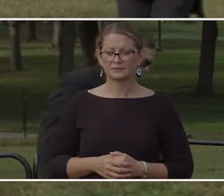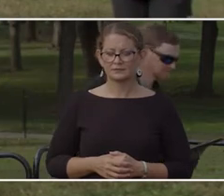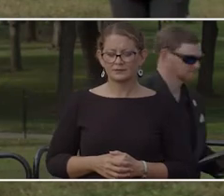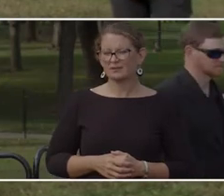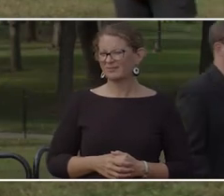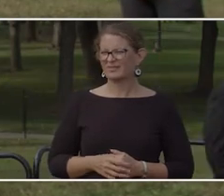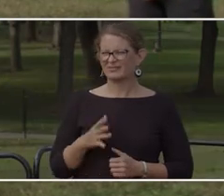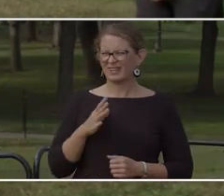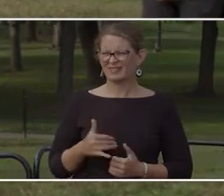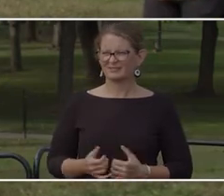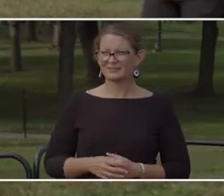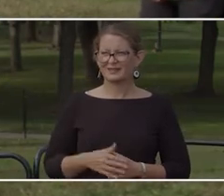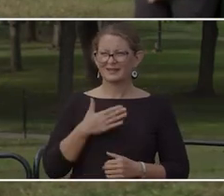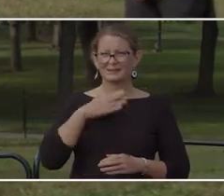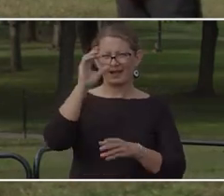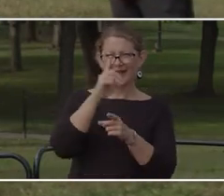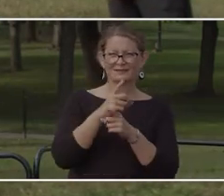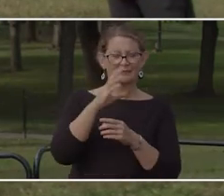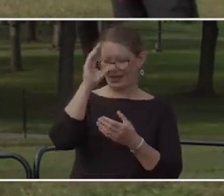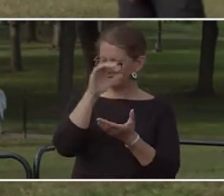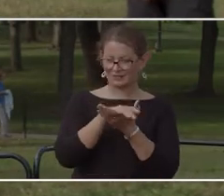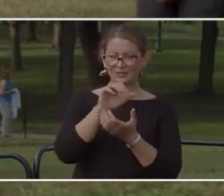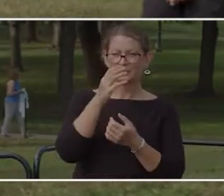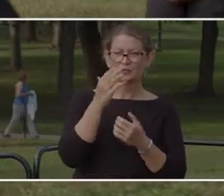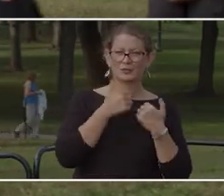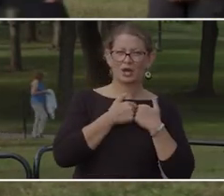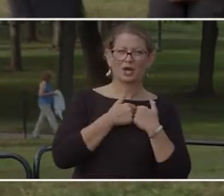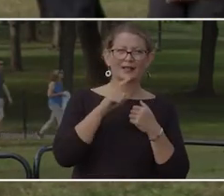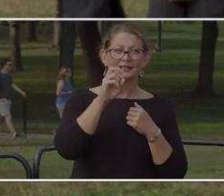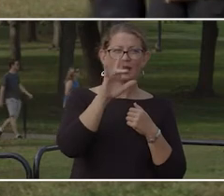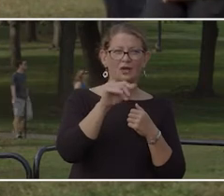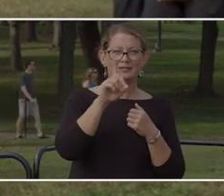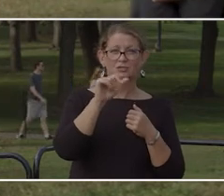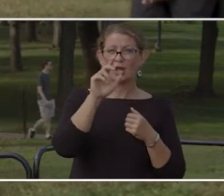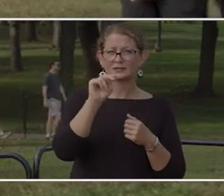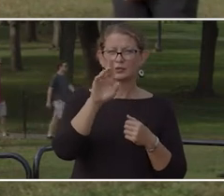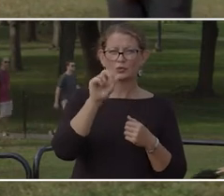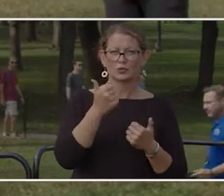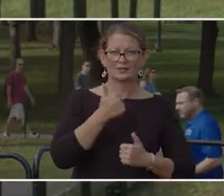My husband and sweetheart, Larry Allen Dobson, U.S. Army.